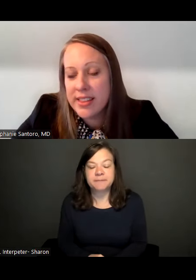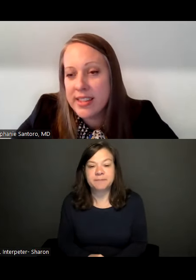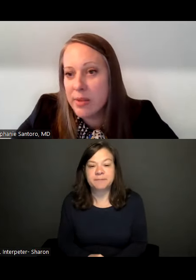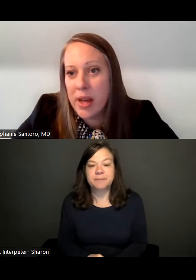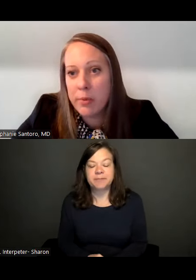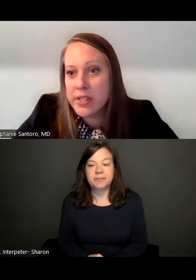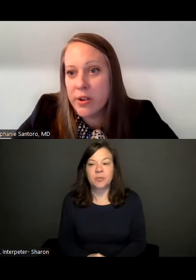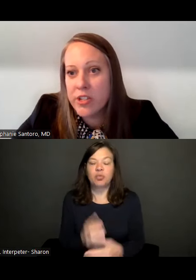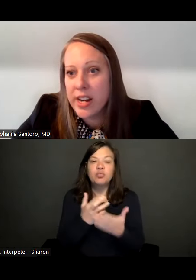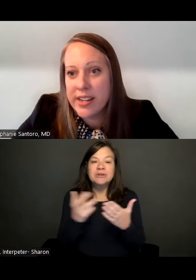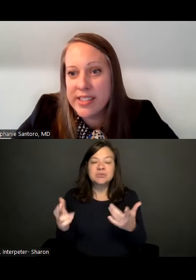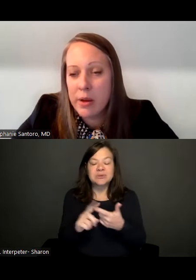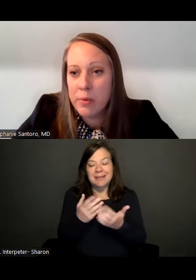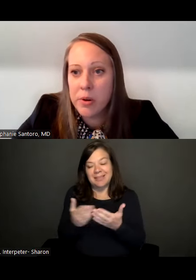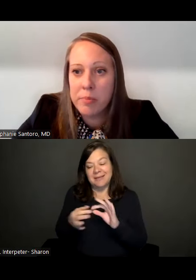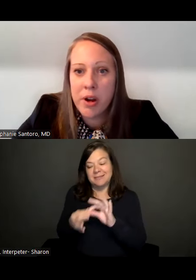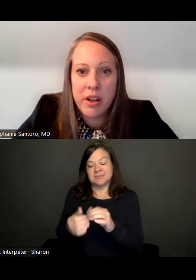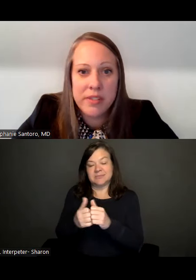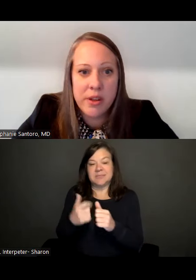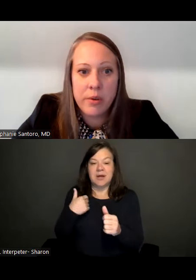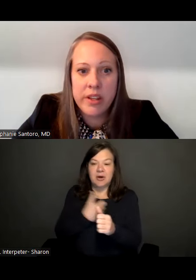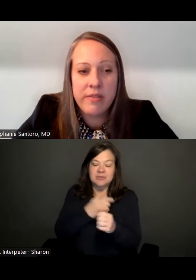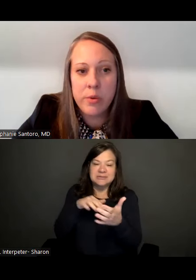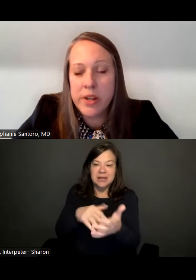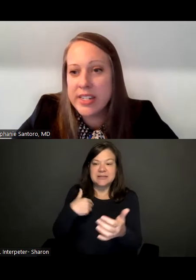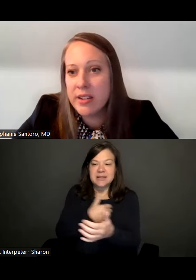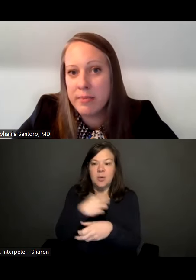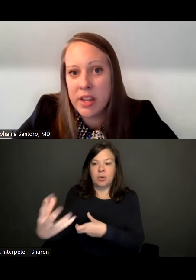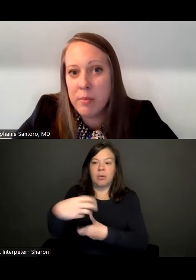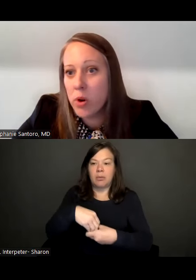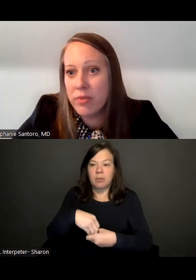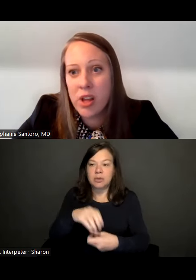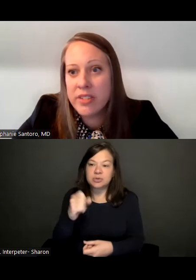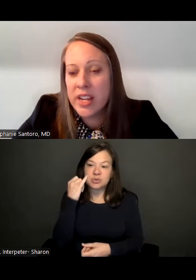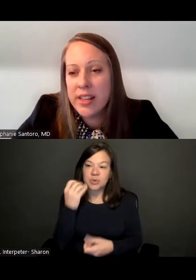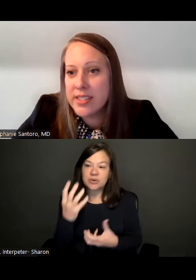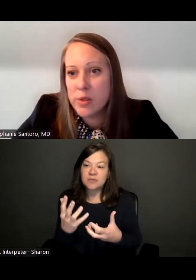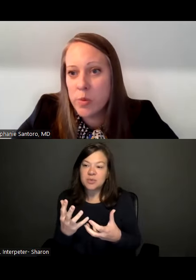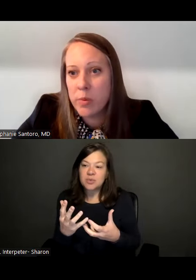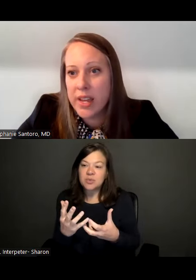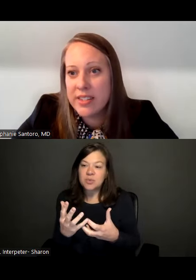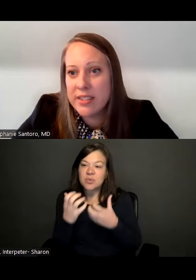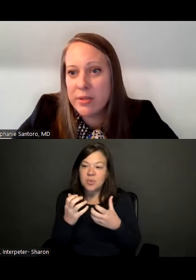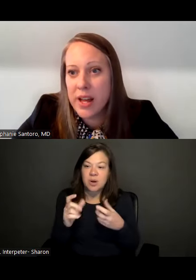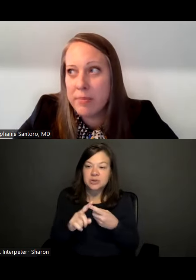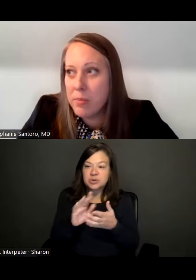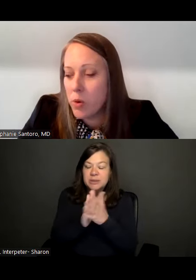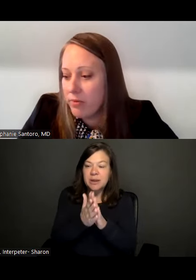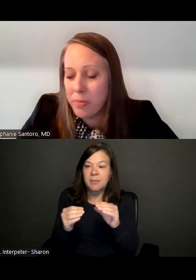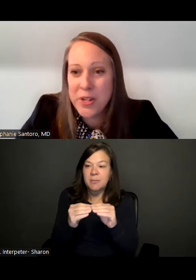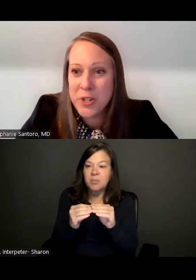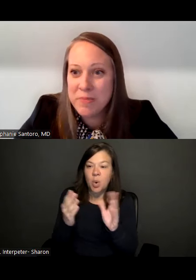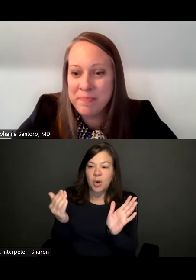resources and things about research studies that we're part of. So if you wanted to become more involved, this is one way to get